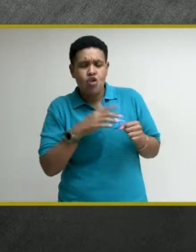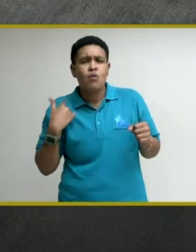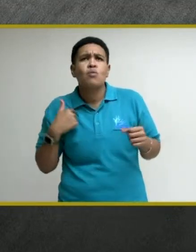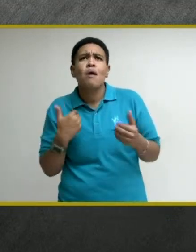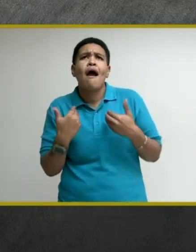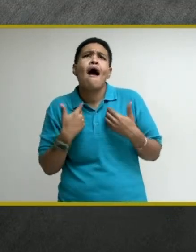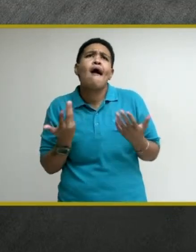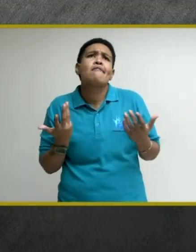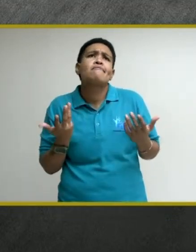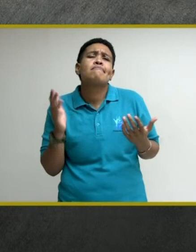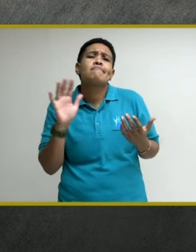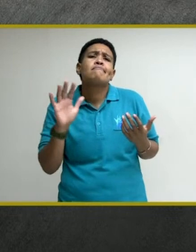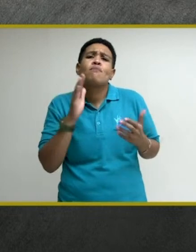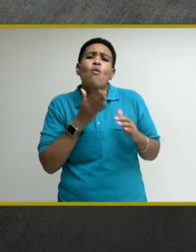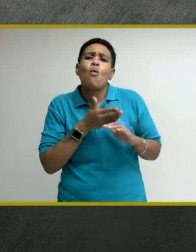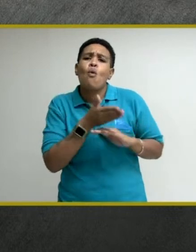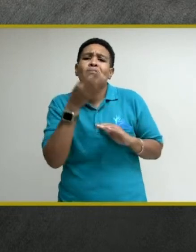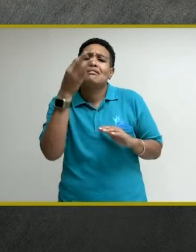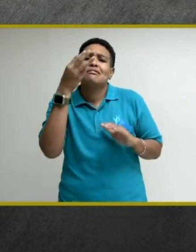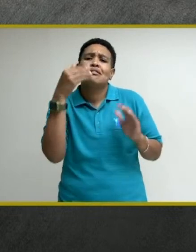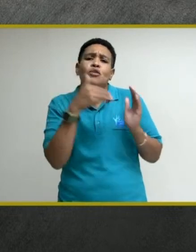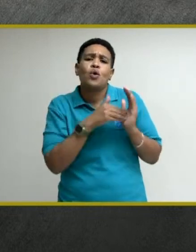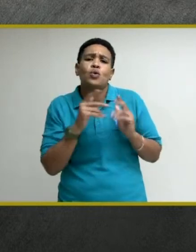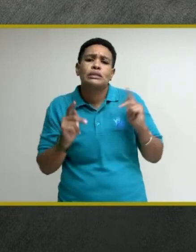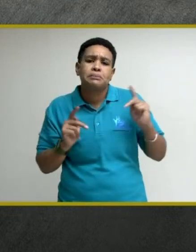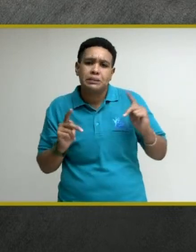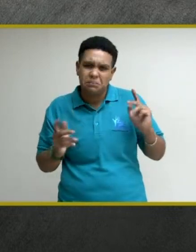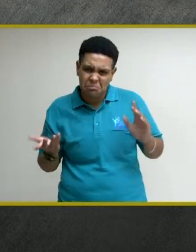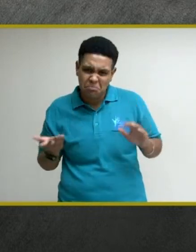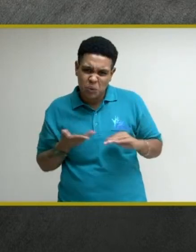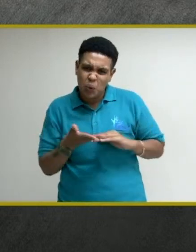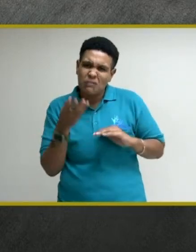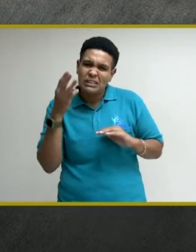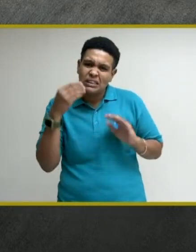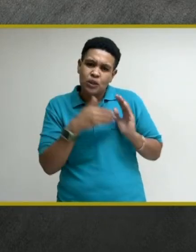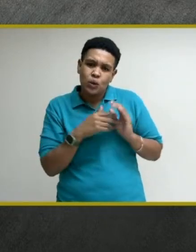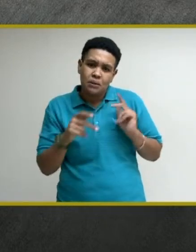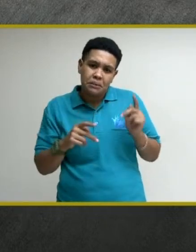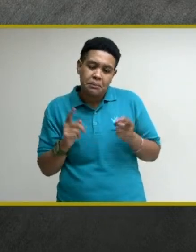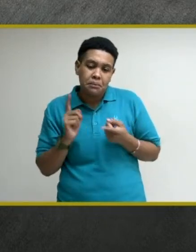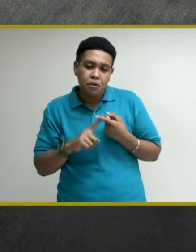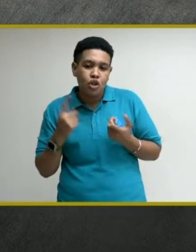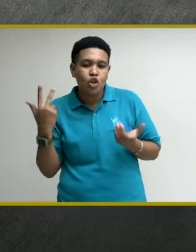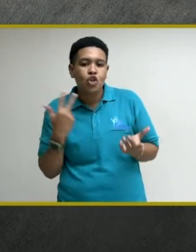have just over 16,000 persons, and